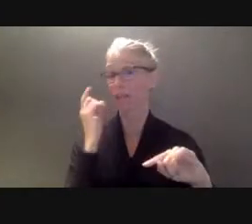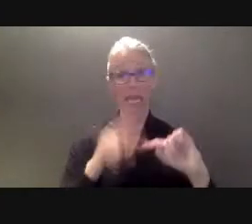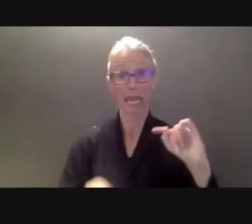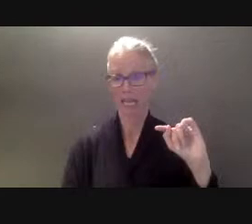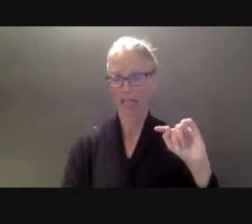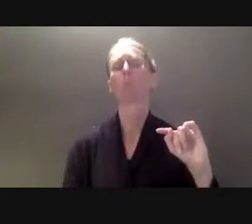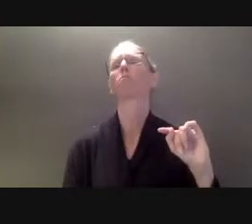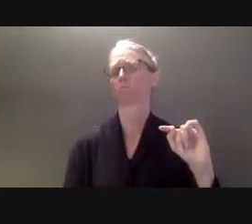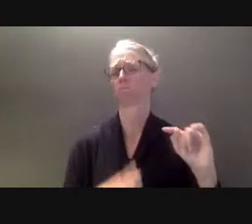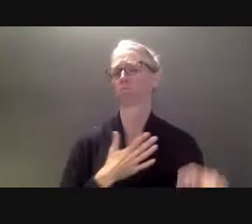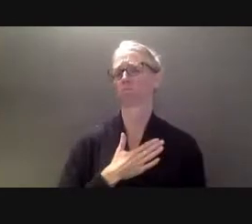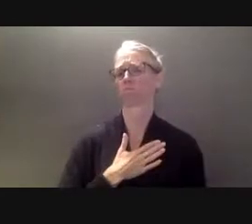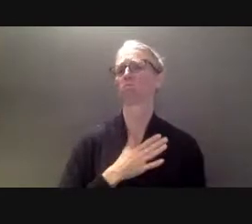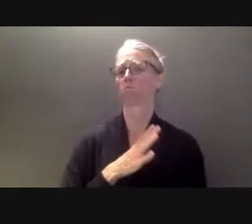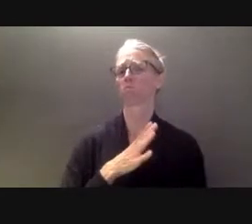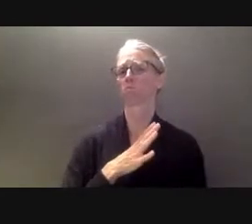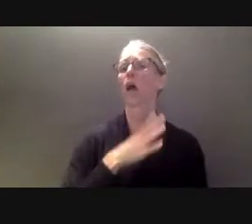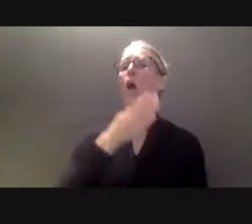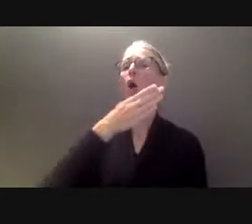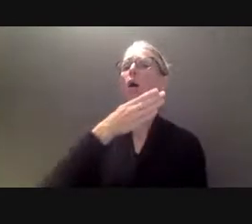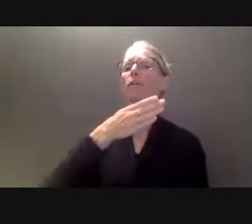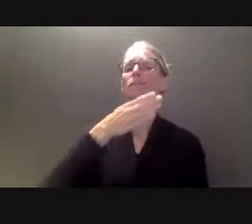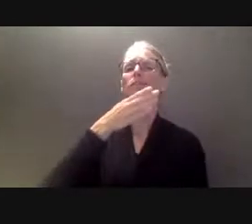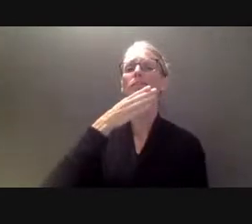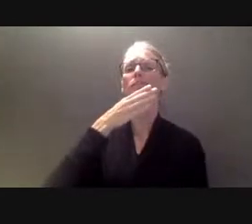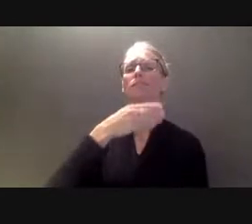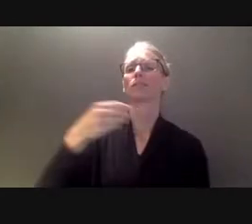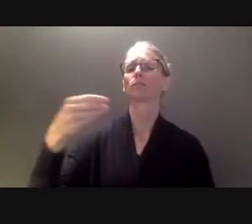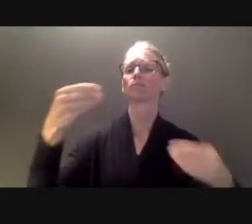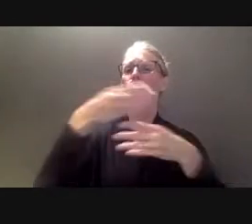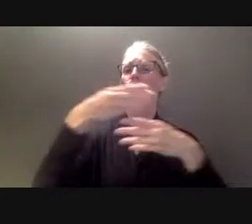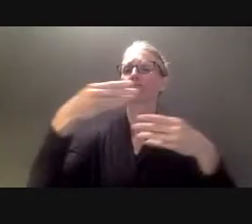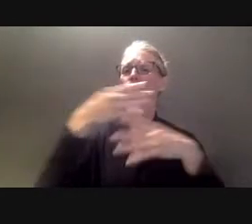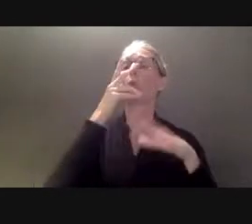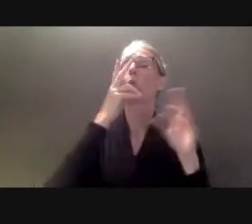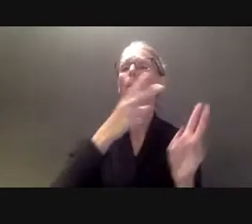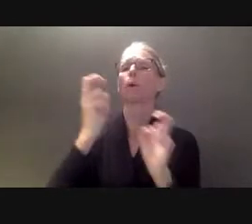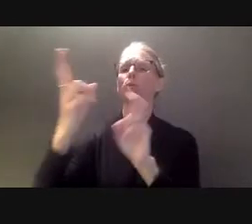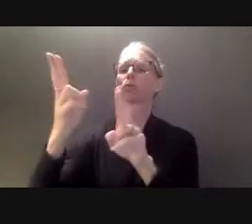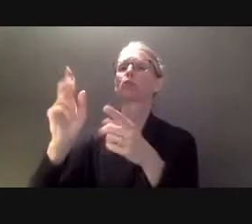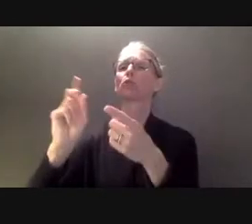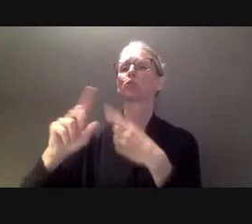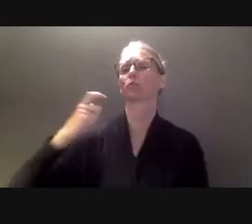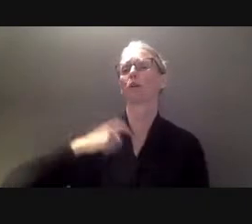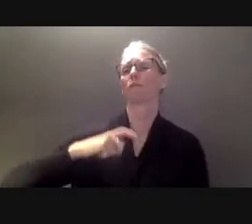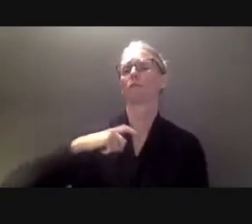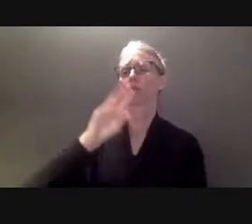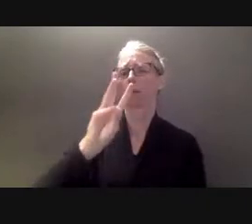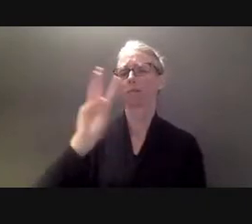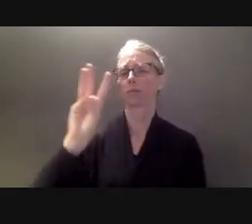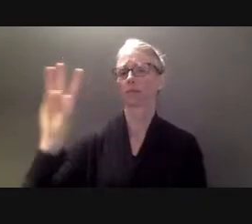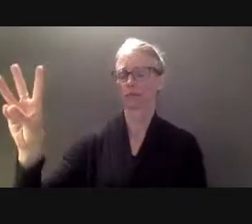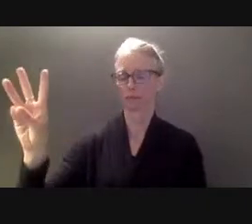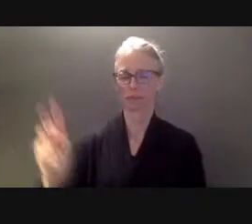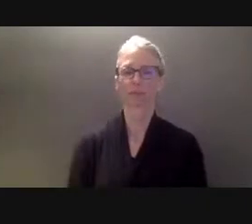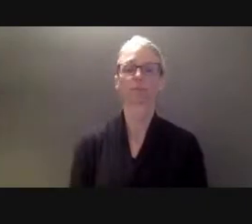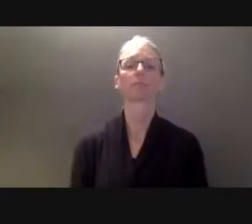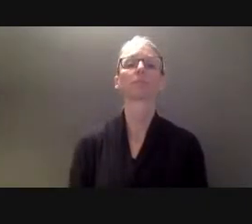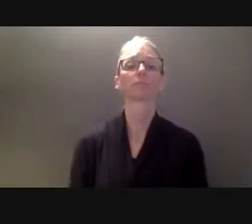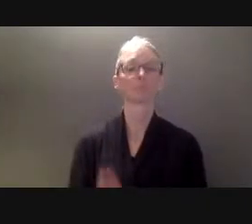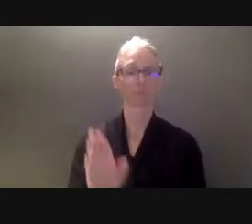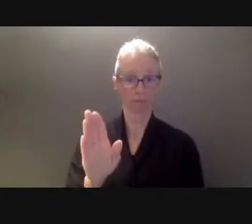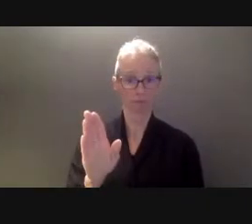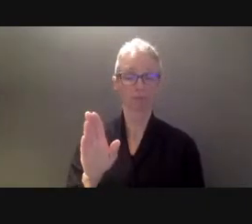the presentation, kind of add that to our conference website. We also have additional videos about our research on